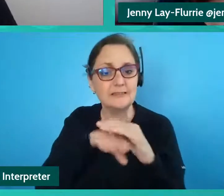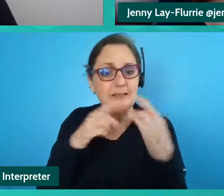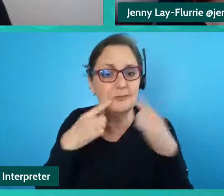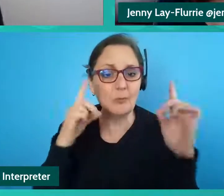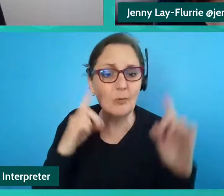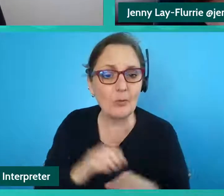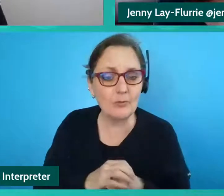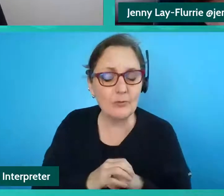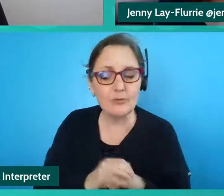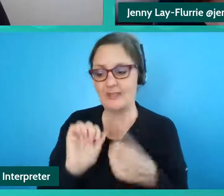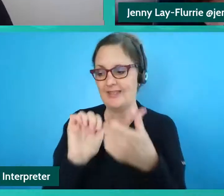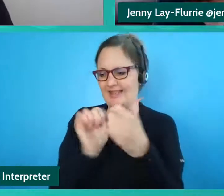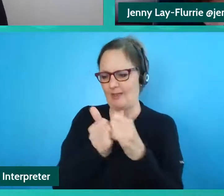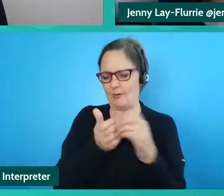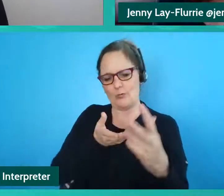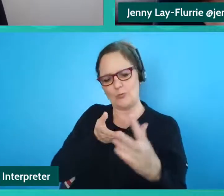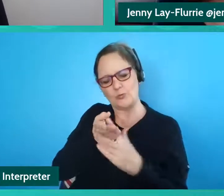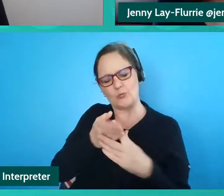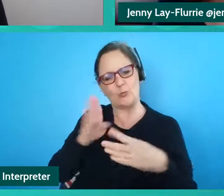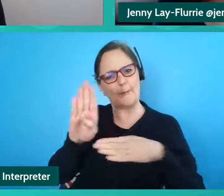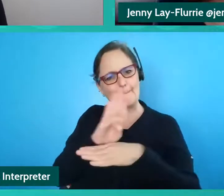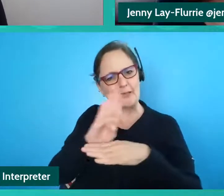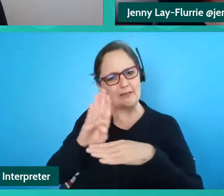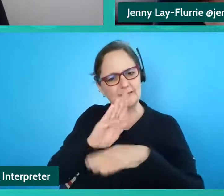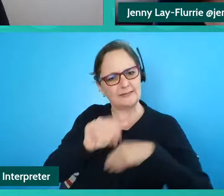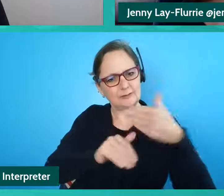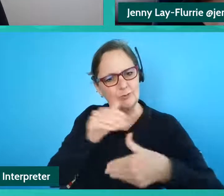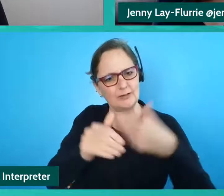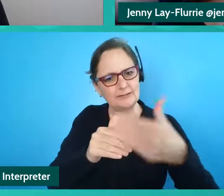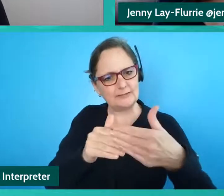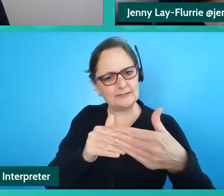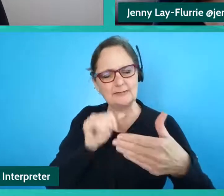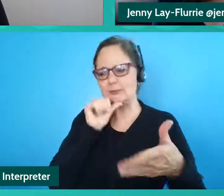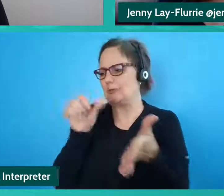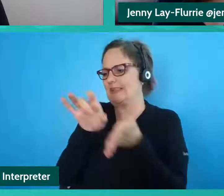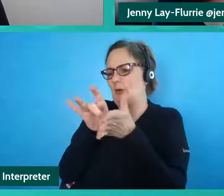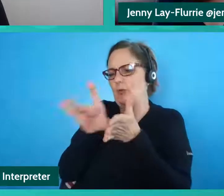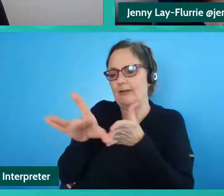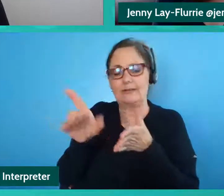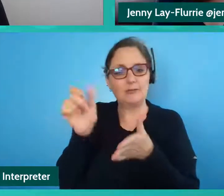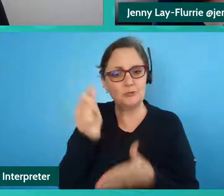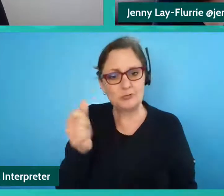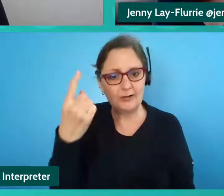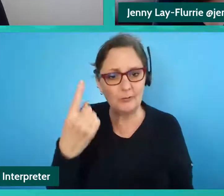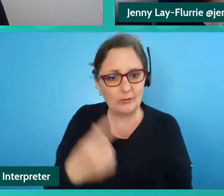that through this business, we don't exclude anybody?